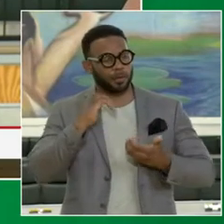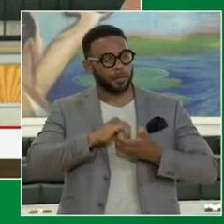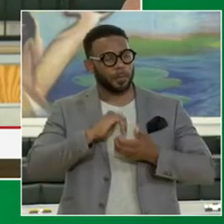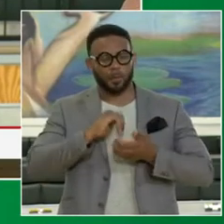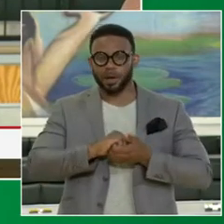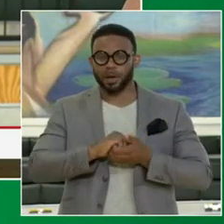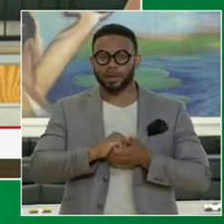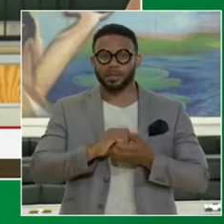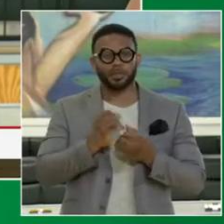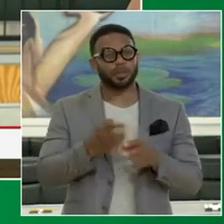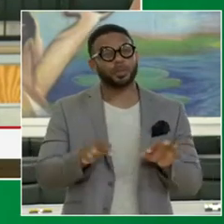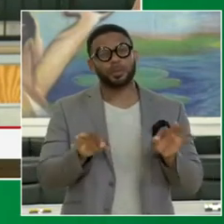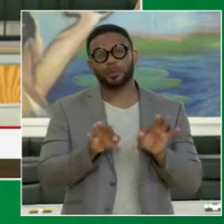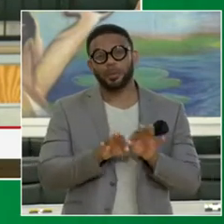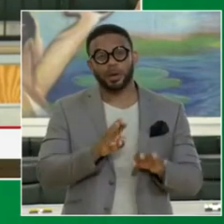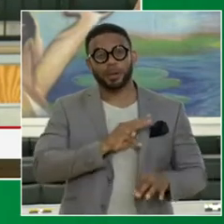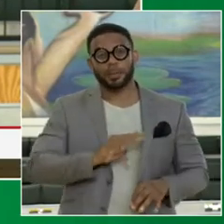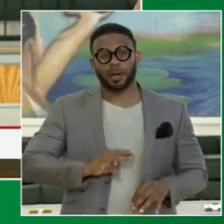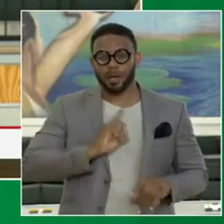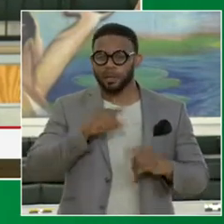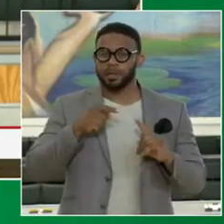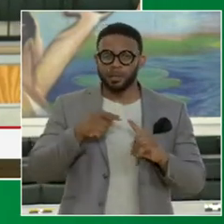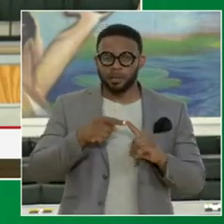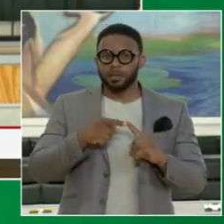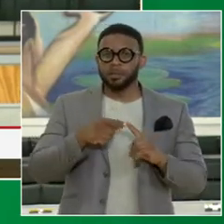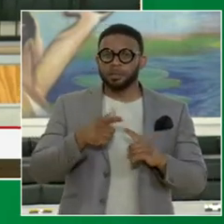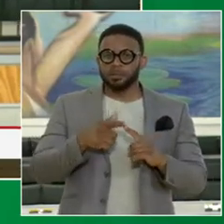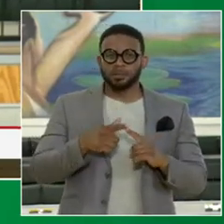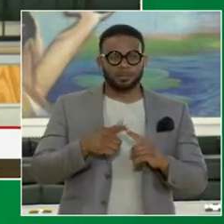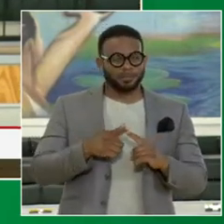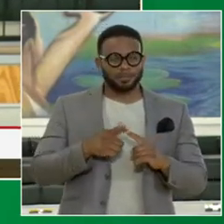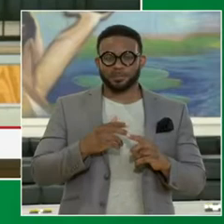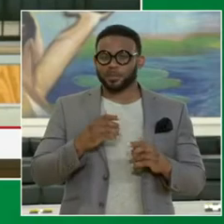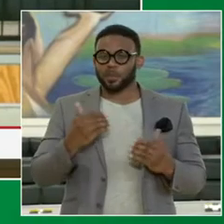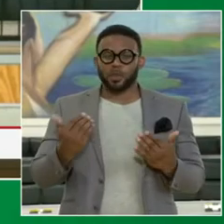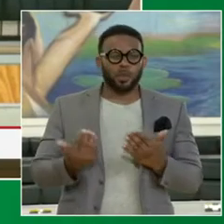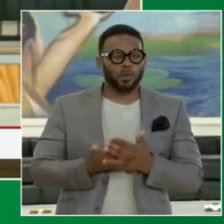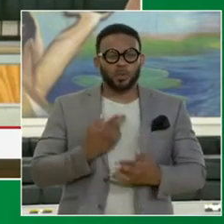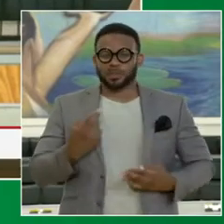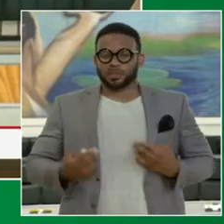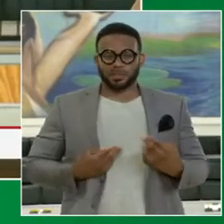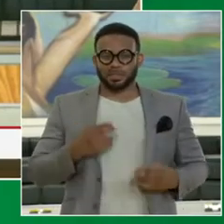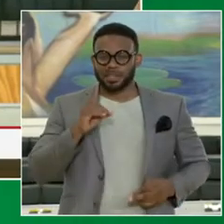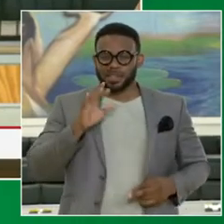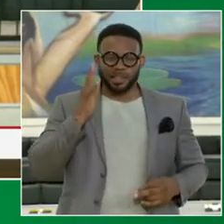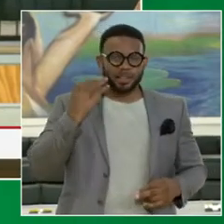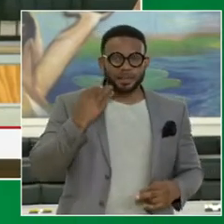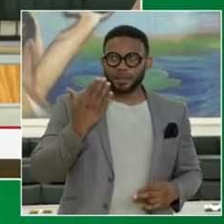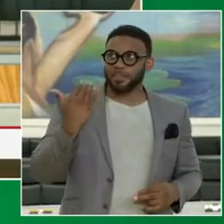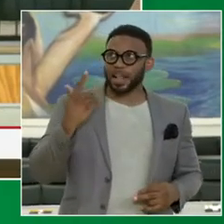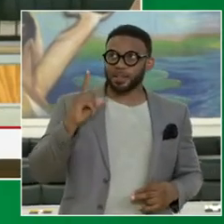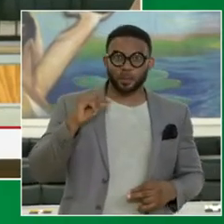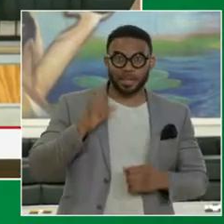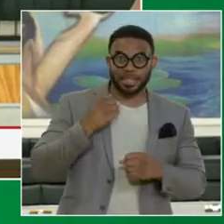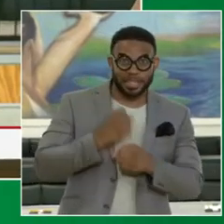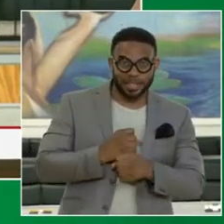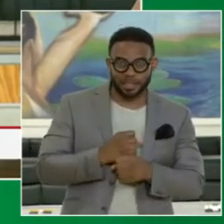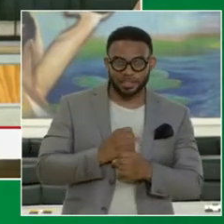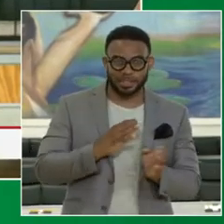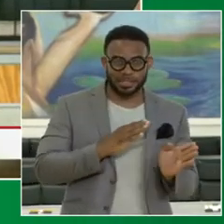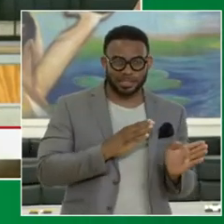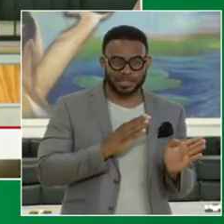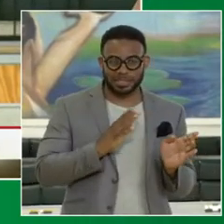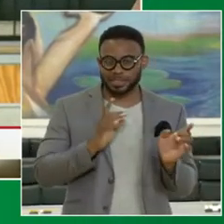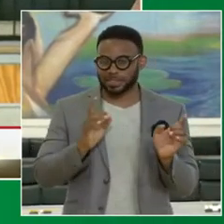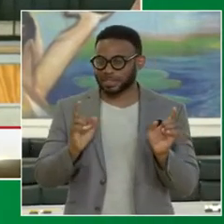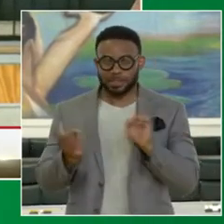partnership. It's so important. Mayor Bowser has talked about kind of the renaissance that the District of Columbia has experienced over the last 20 years or so, and really